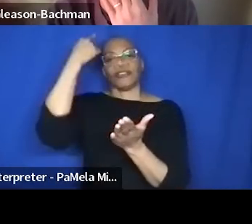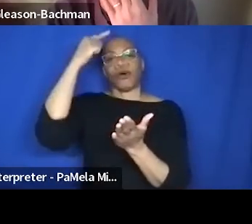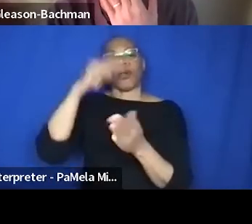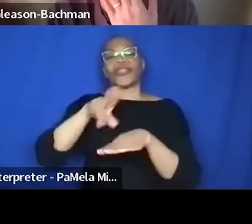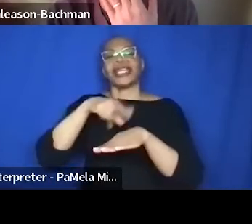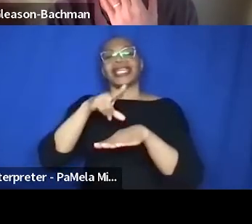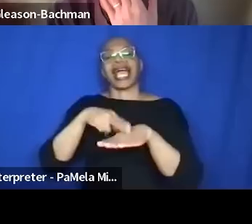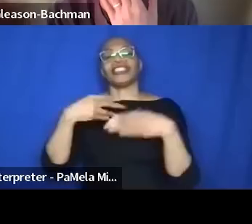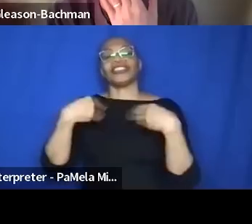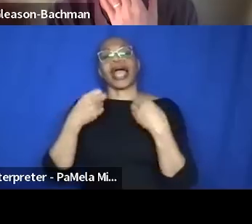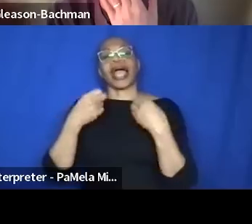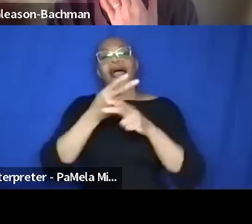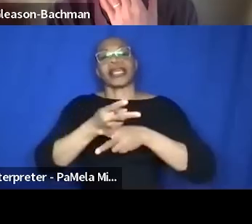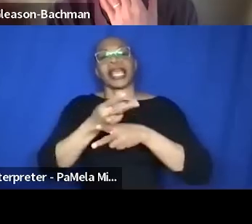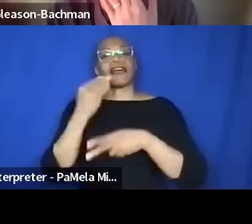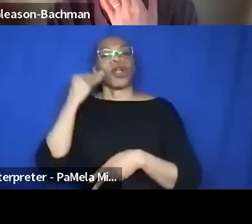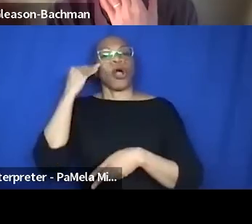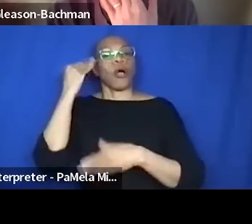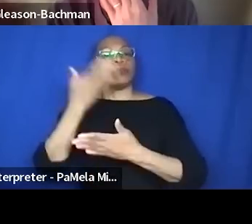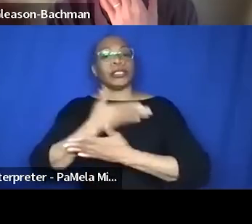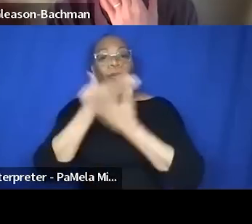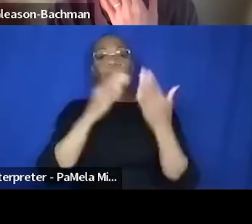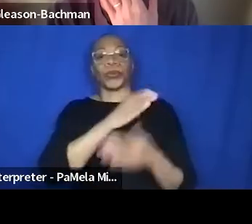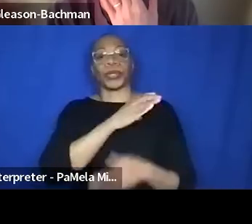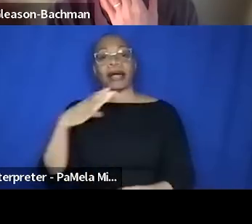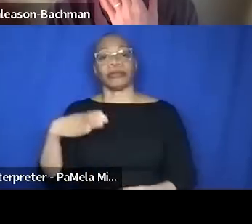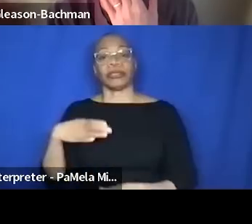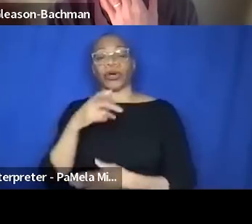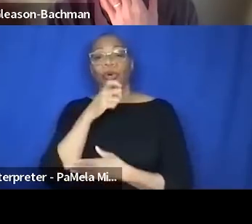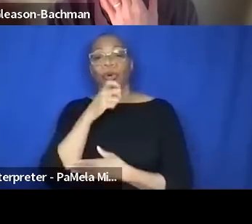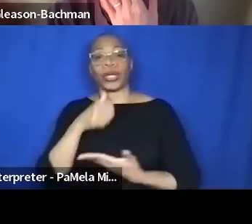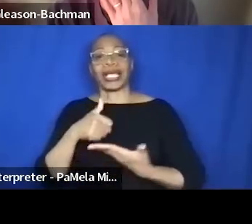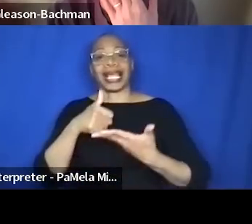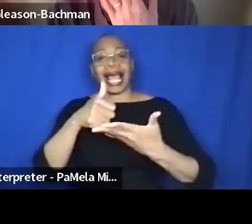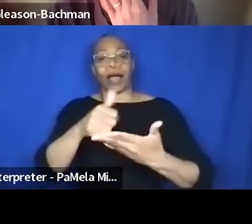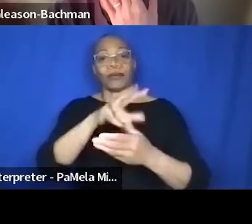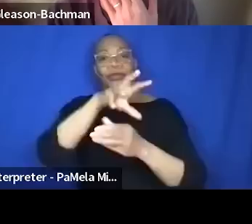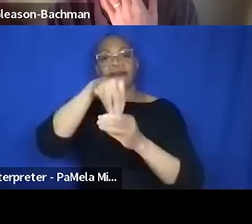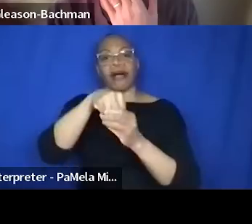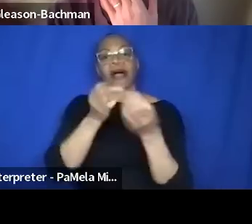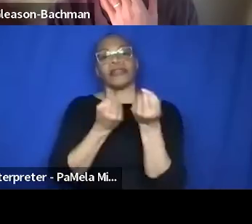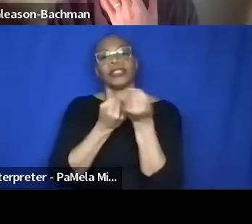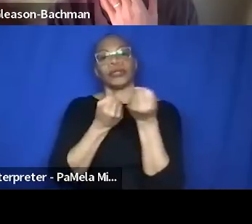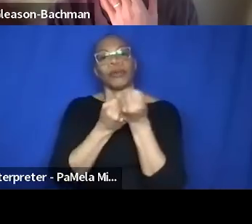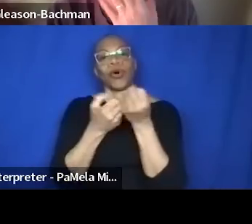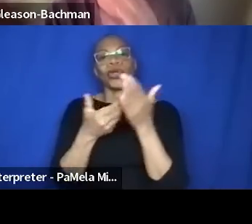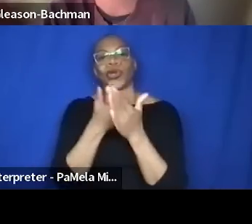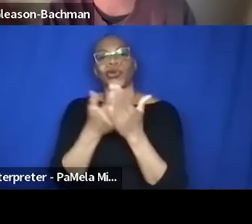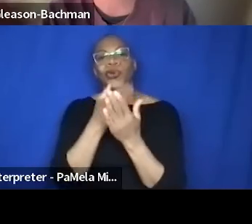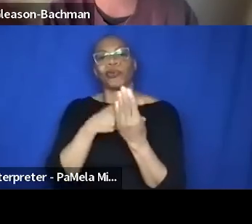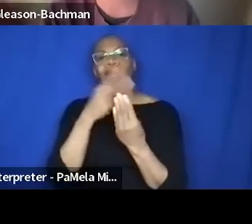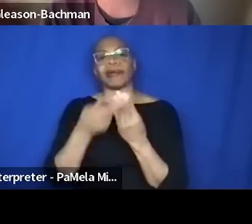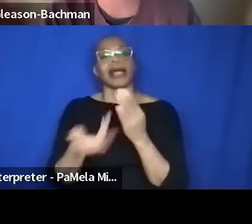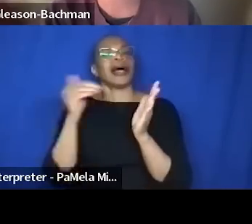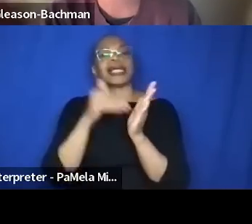Homeless Council that can also be involved in supporting new programs. You don't have to recreate the